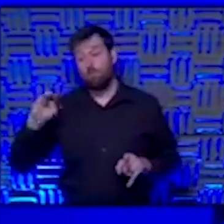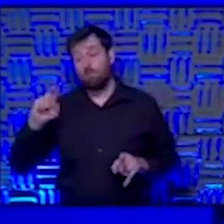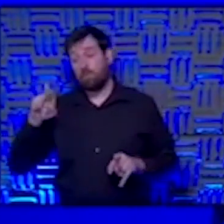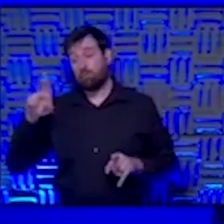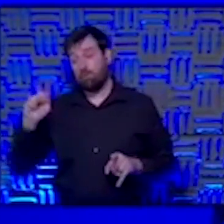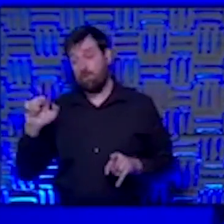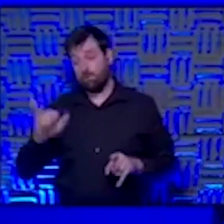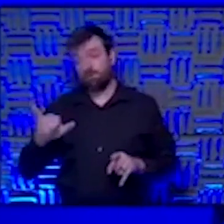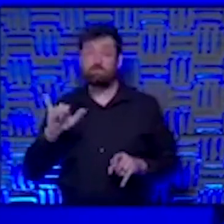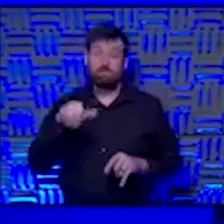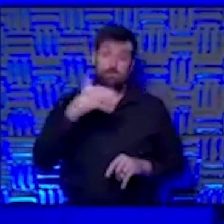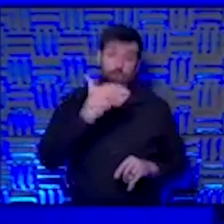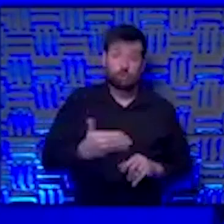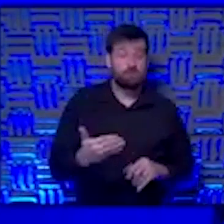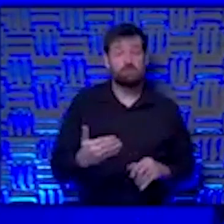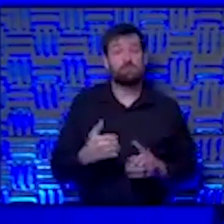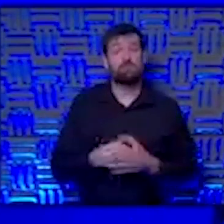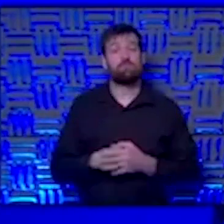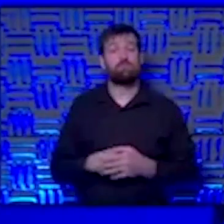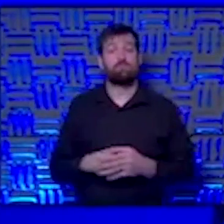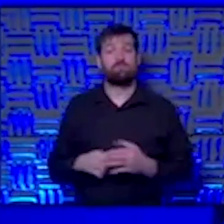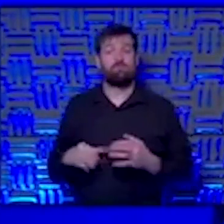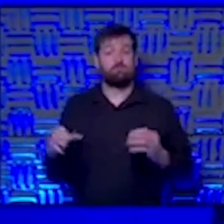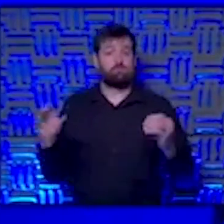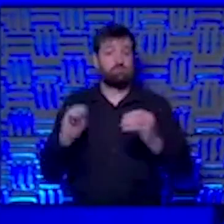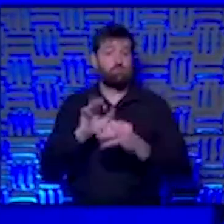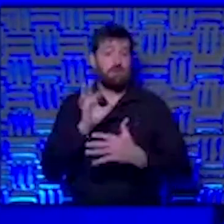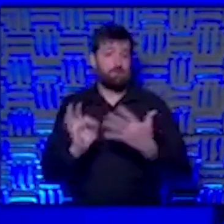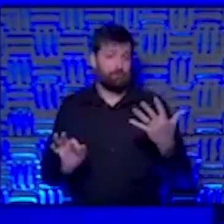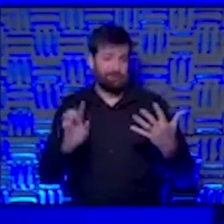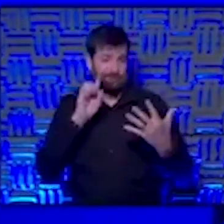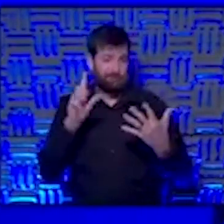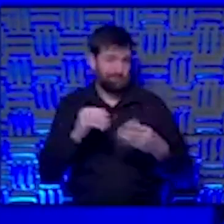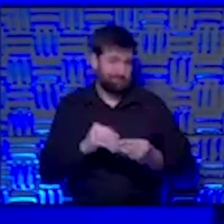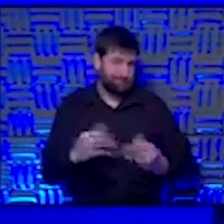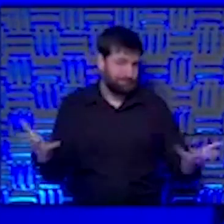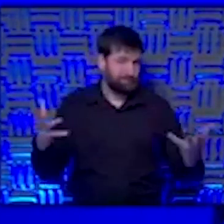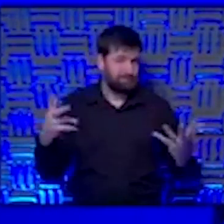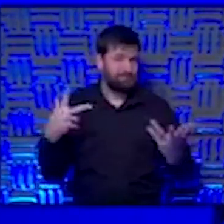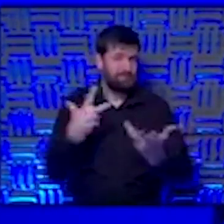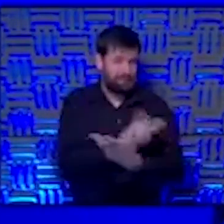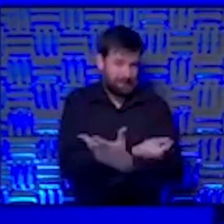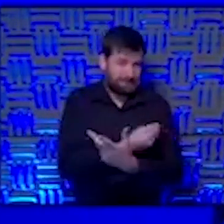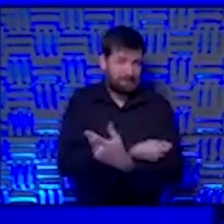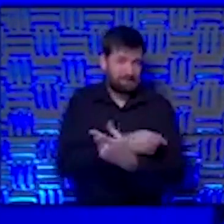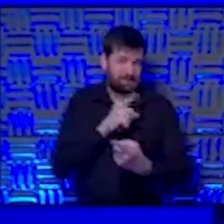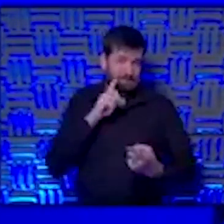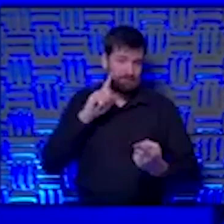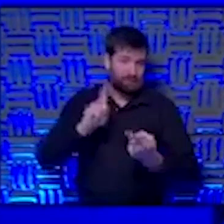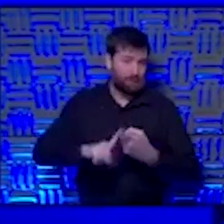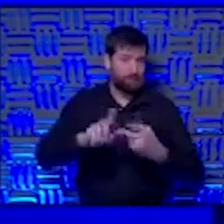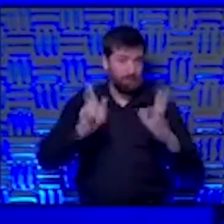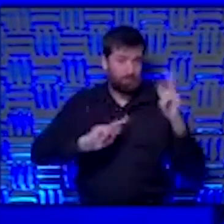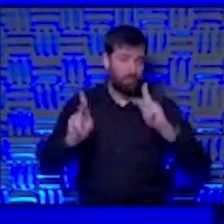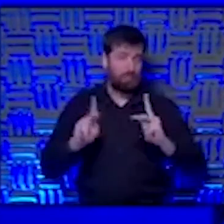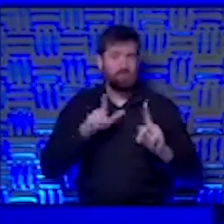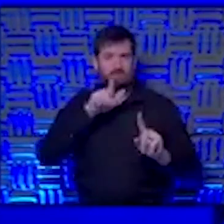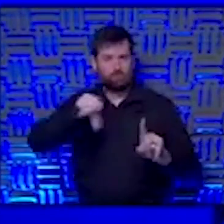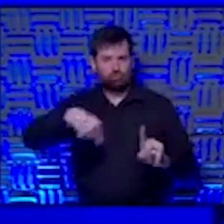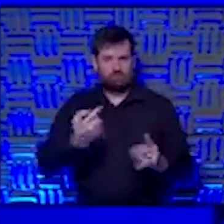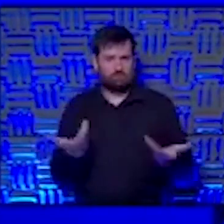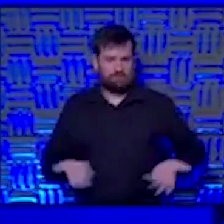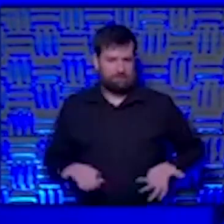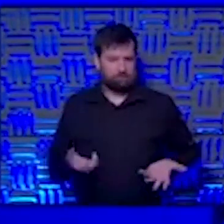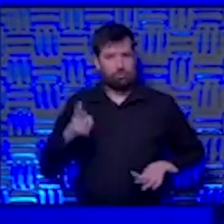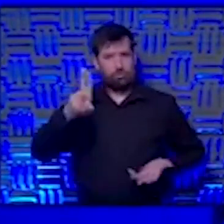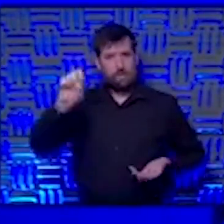vaccines have. And that's good because just more ways to roll out these vaccines to the mass populations, not just here in the United